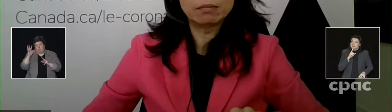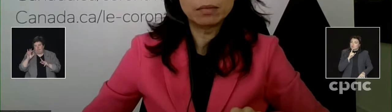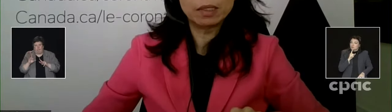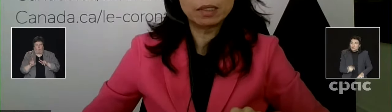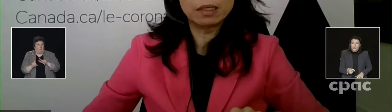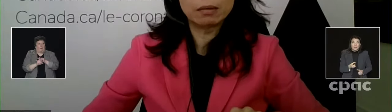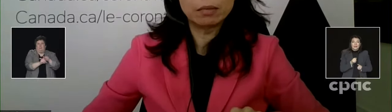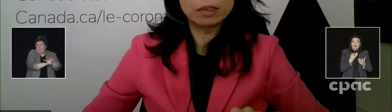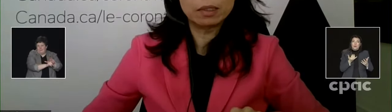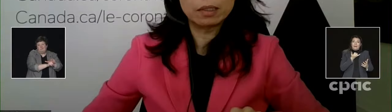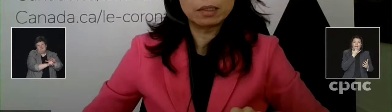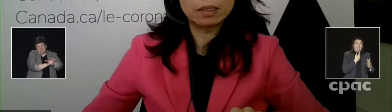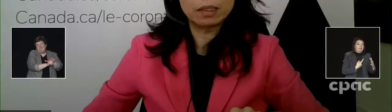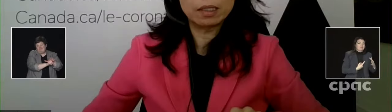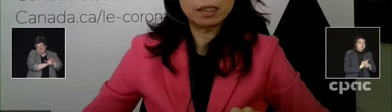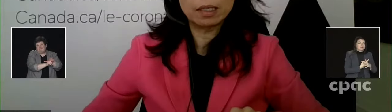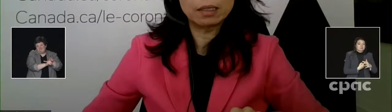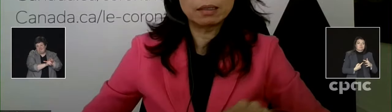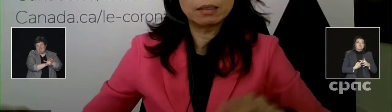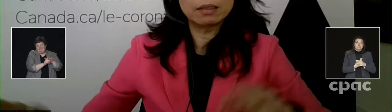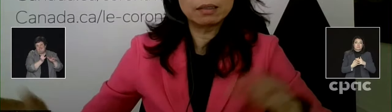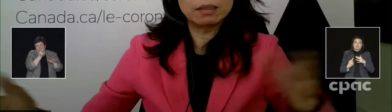be some